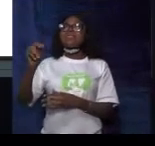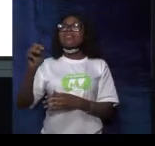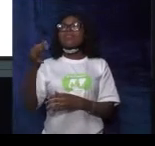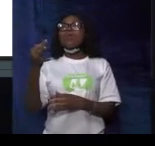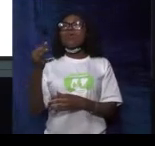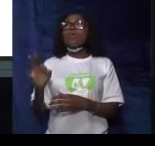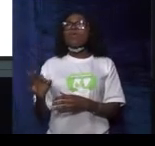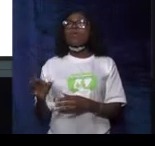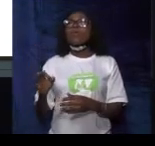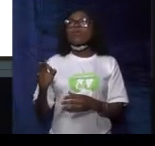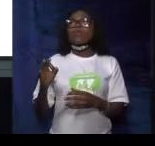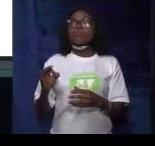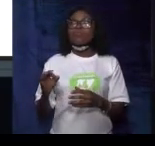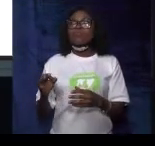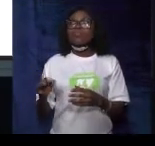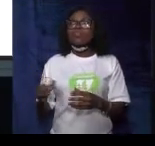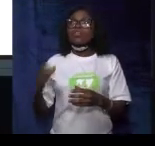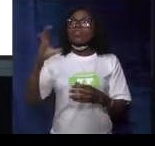the mean